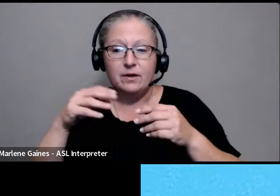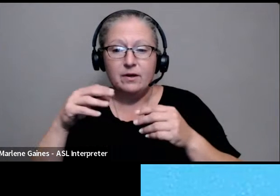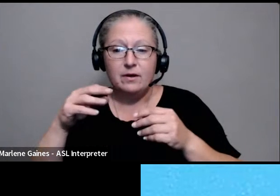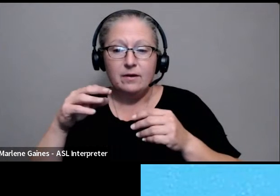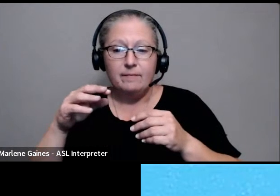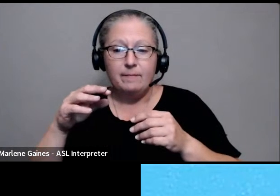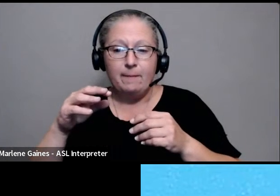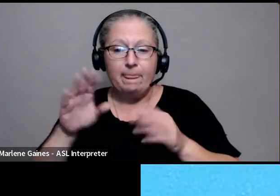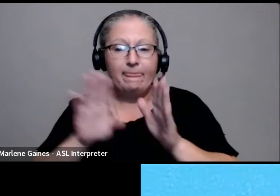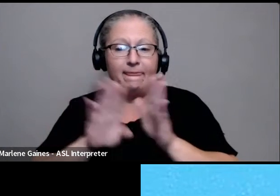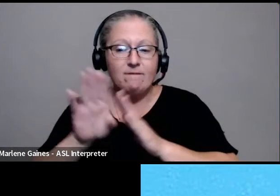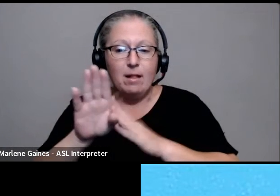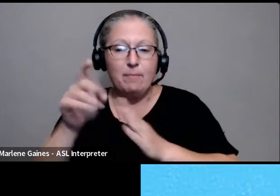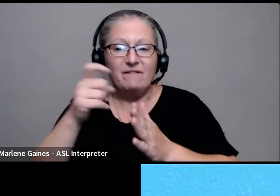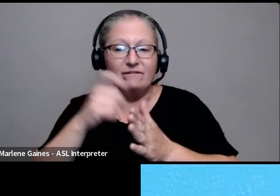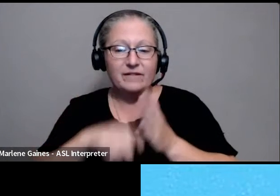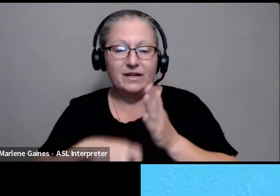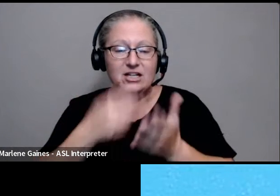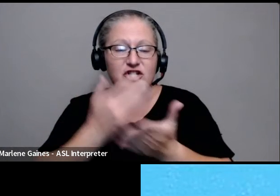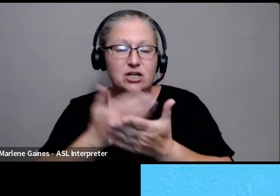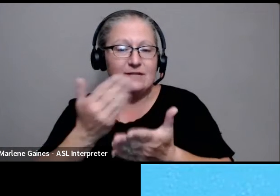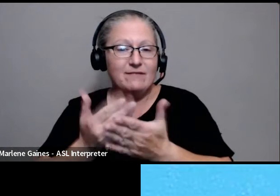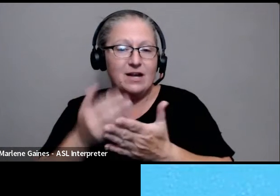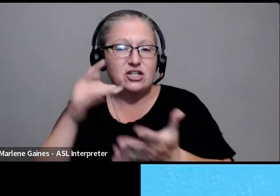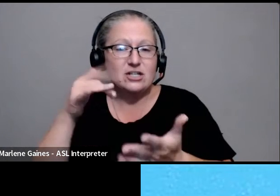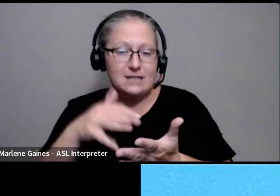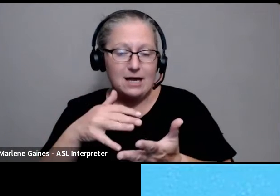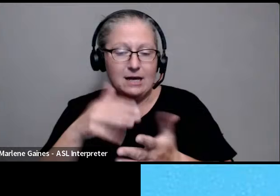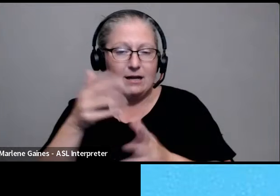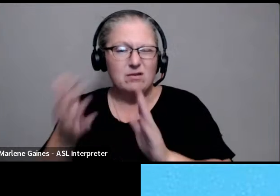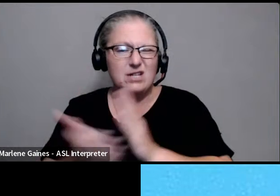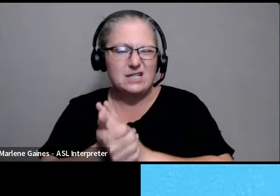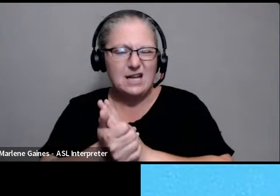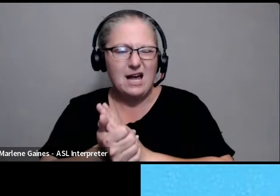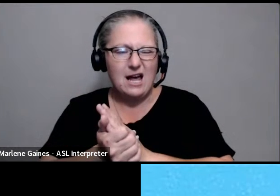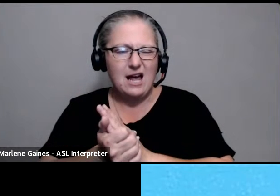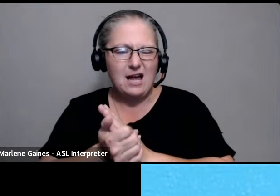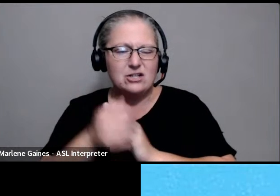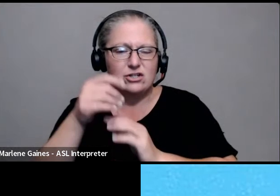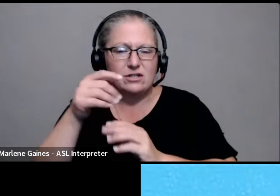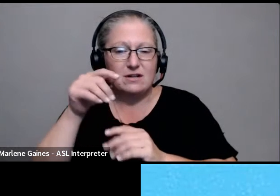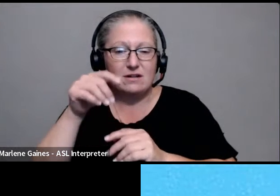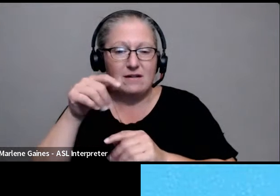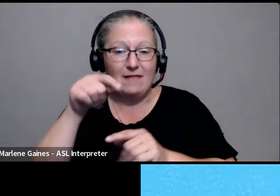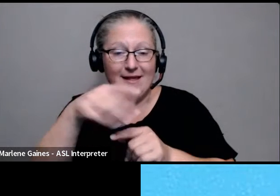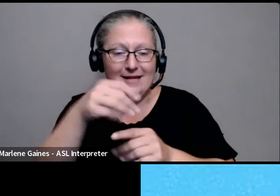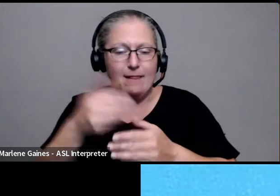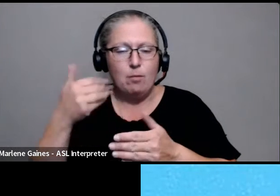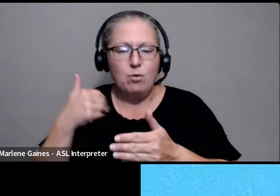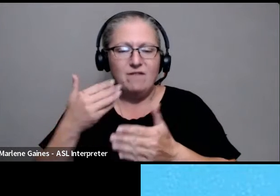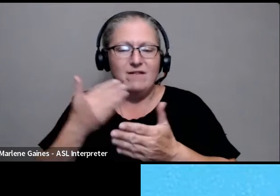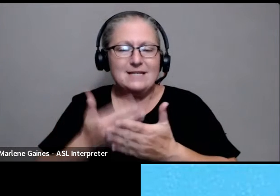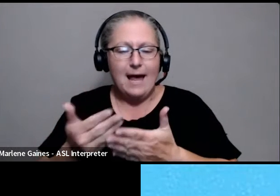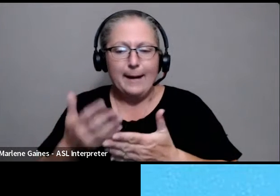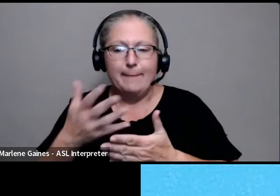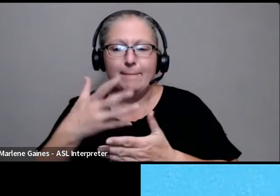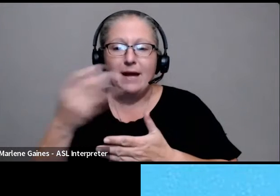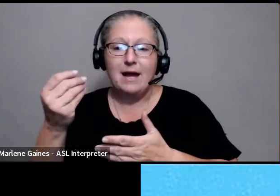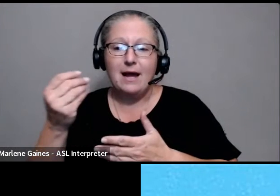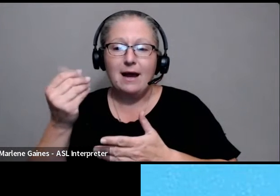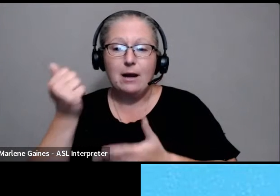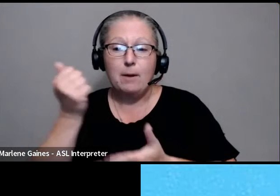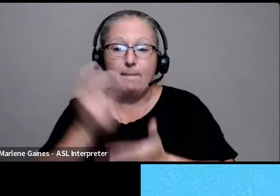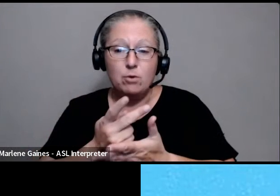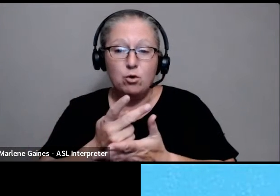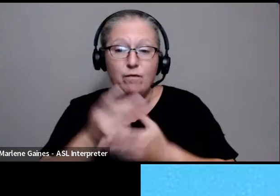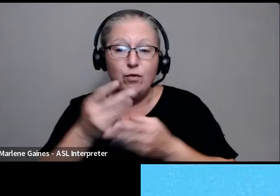the developer fee justification study, which was attached to this and the previous item, and approve